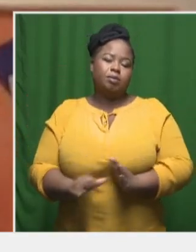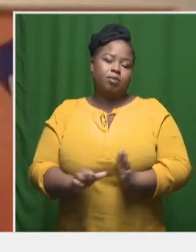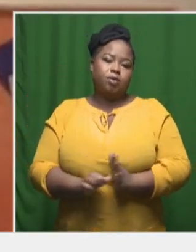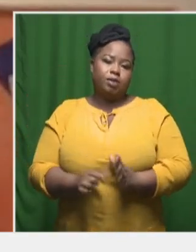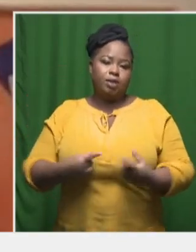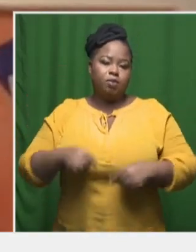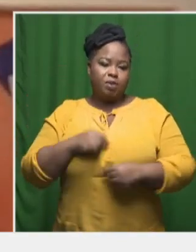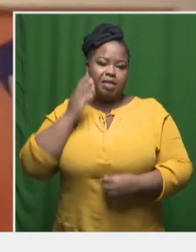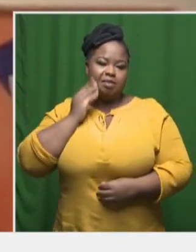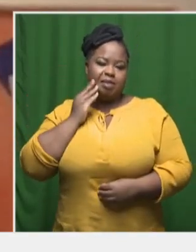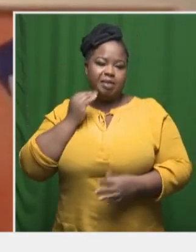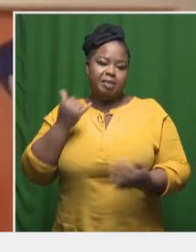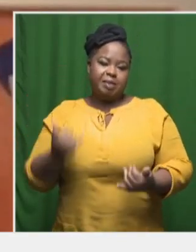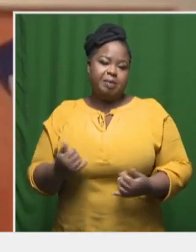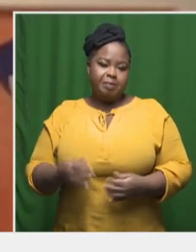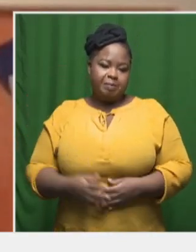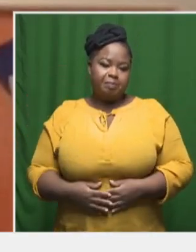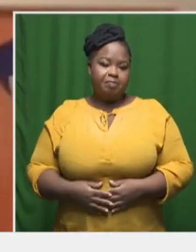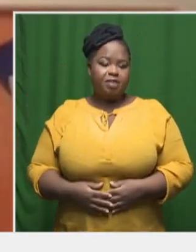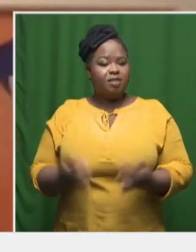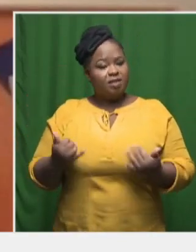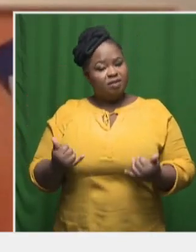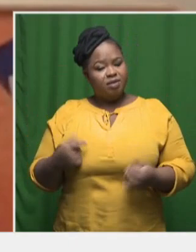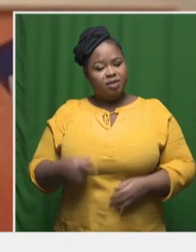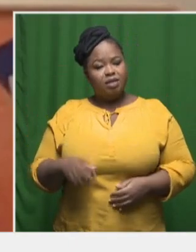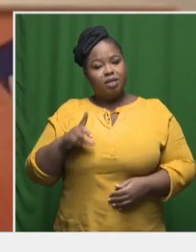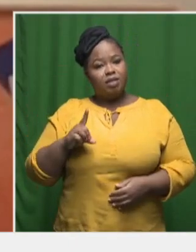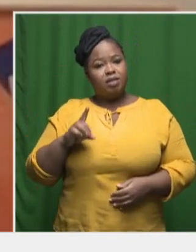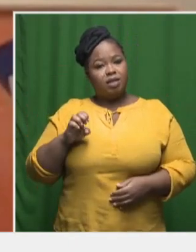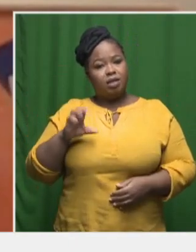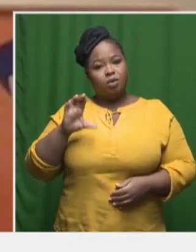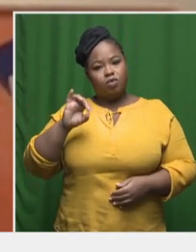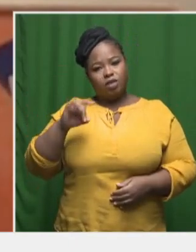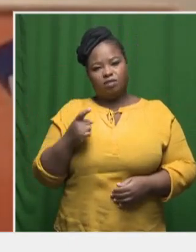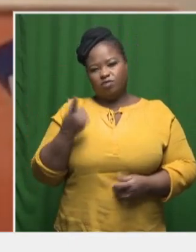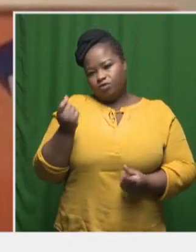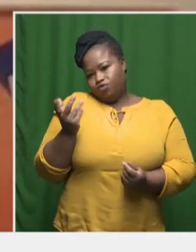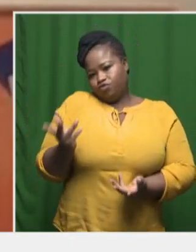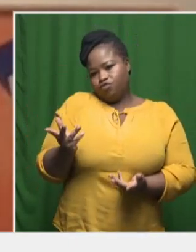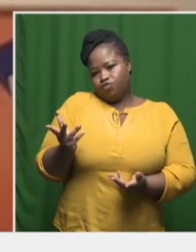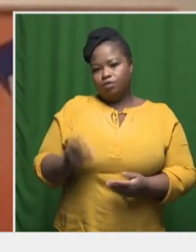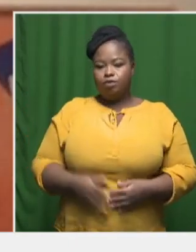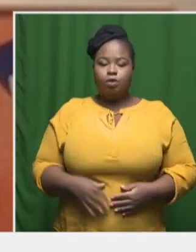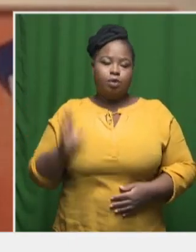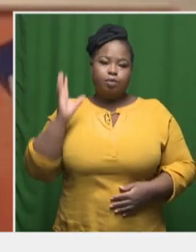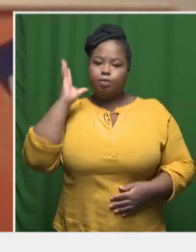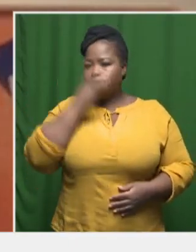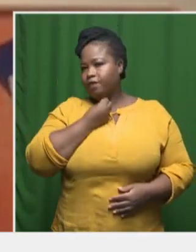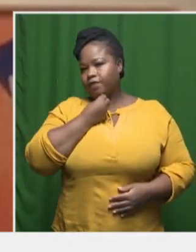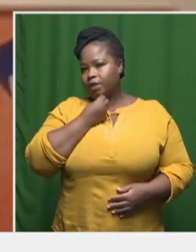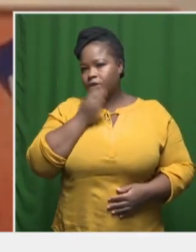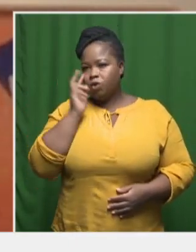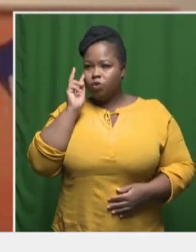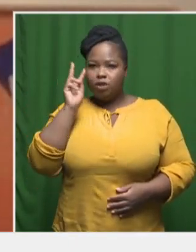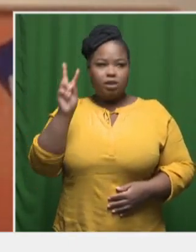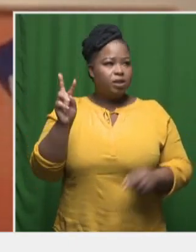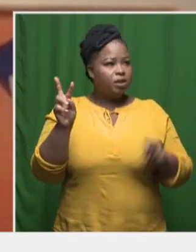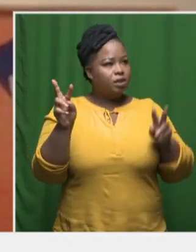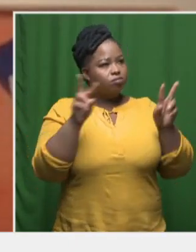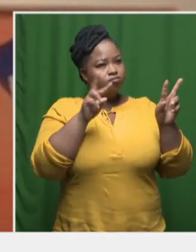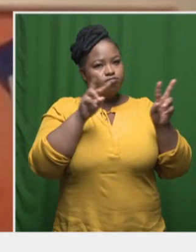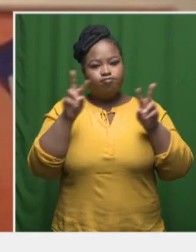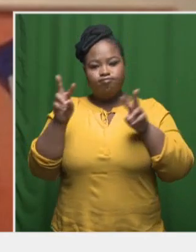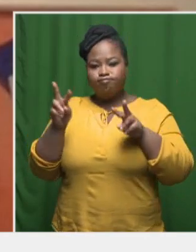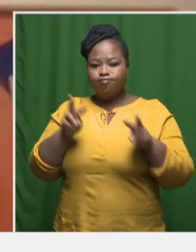are experiencing as a society at the moment. And Decorex really does do that. It's beautiful to look at, which is one thing, but